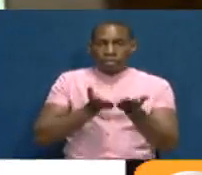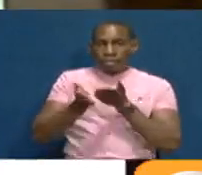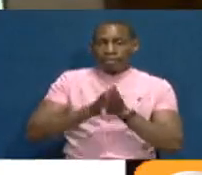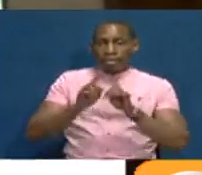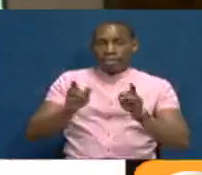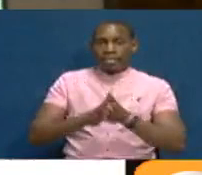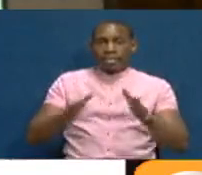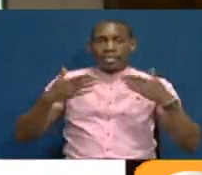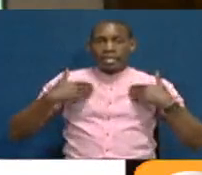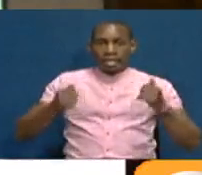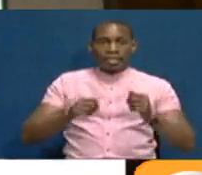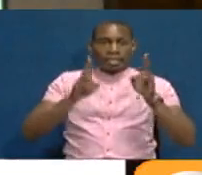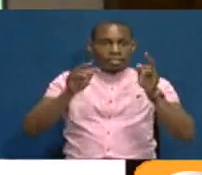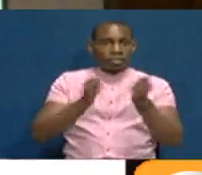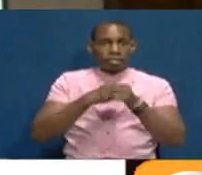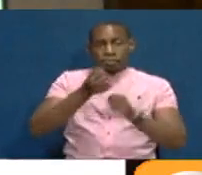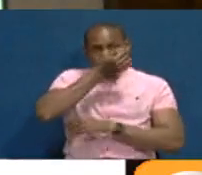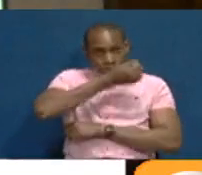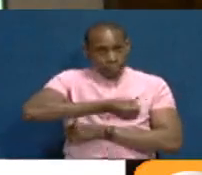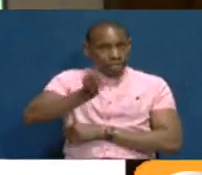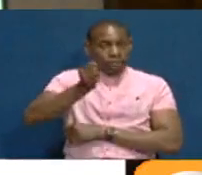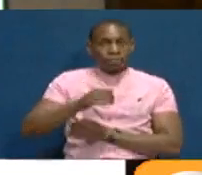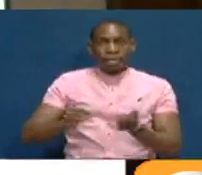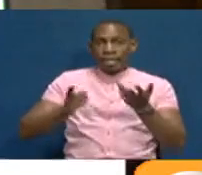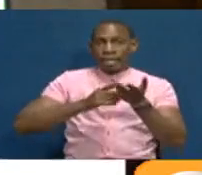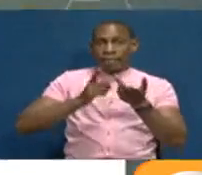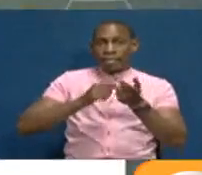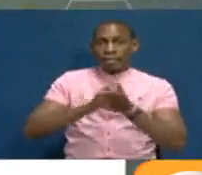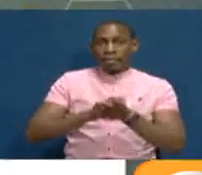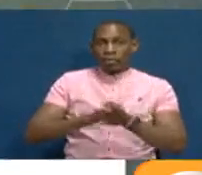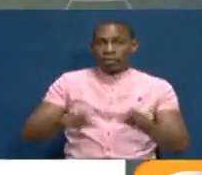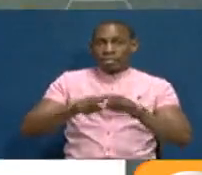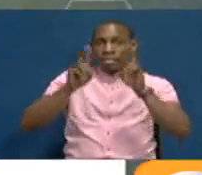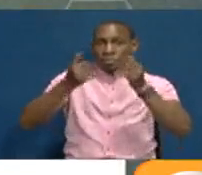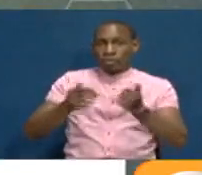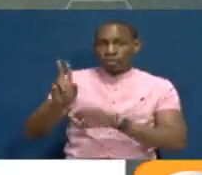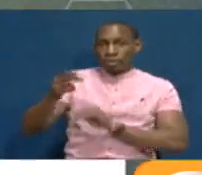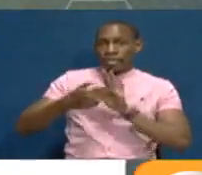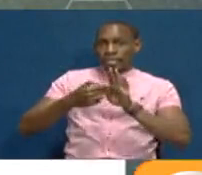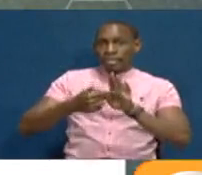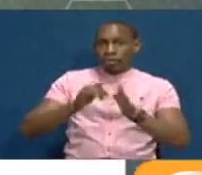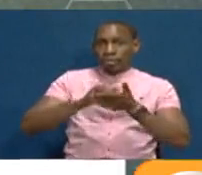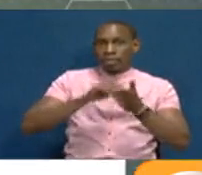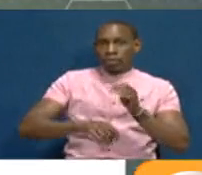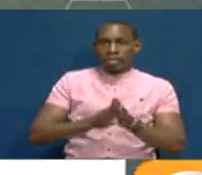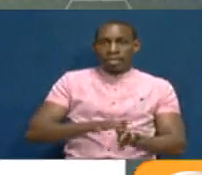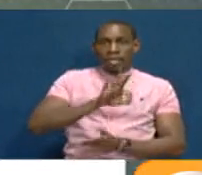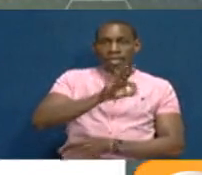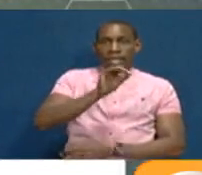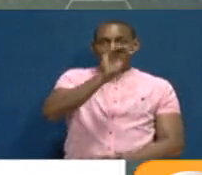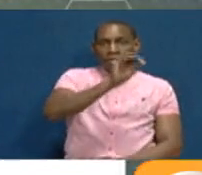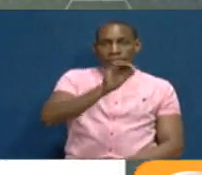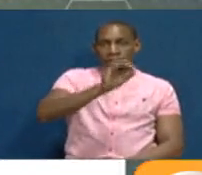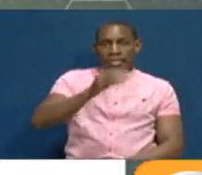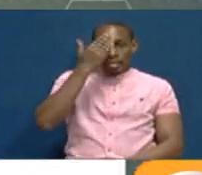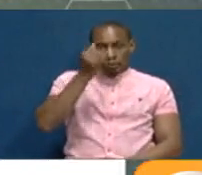is a health issue that cannot be ignored. Statistics on infertility in Kenya show that 30% is